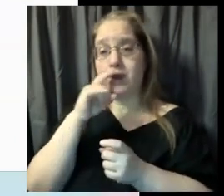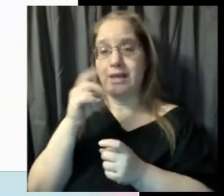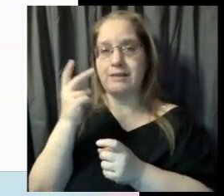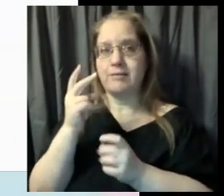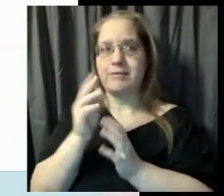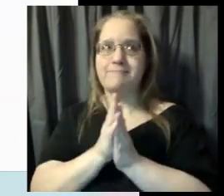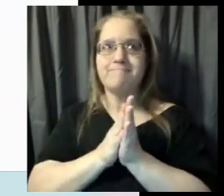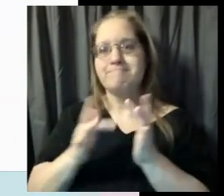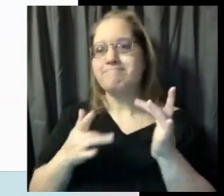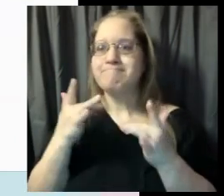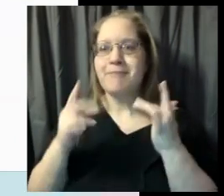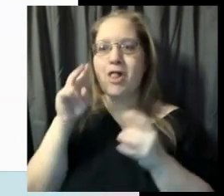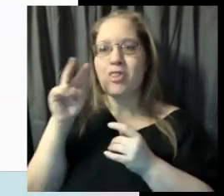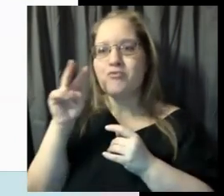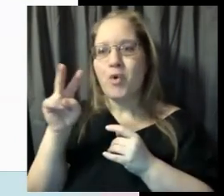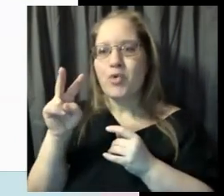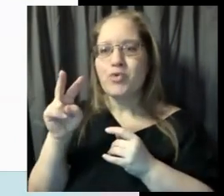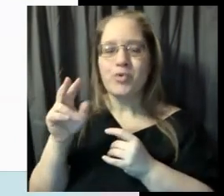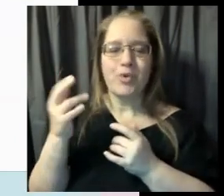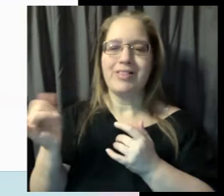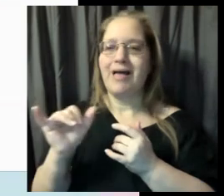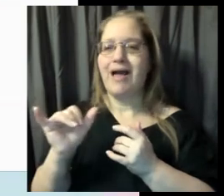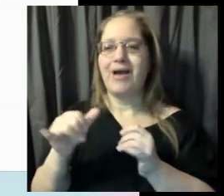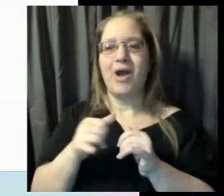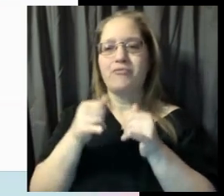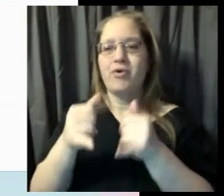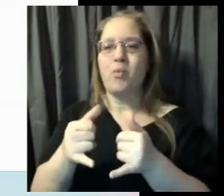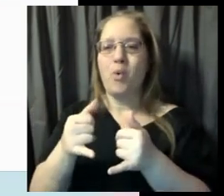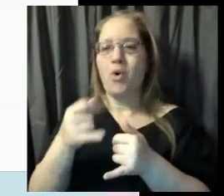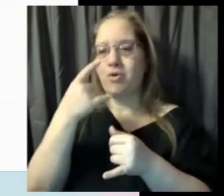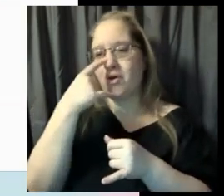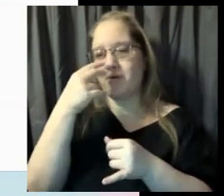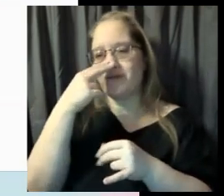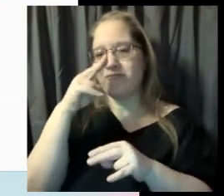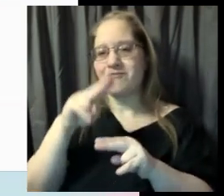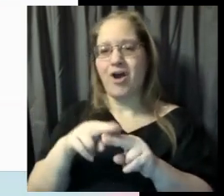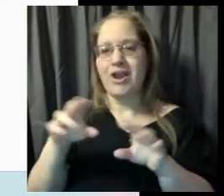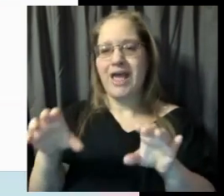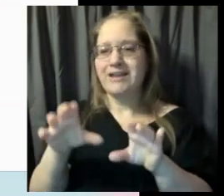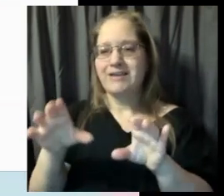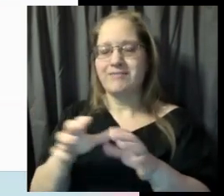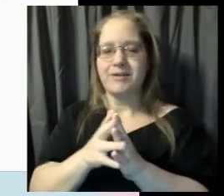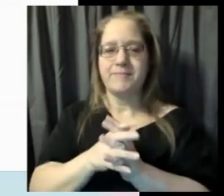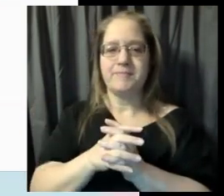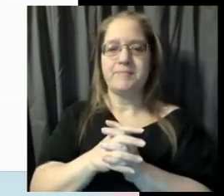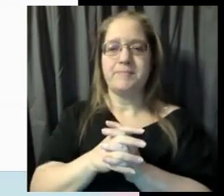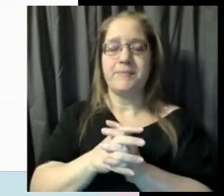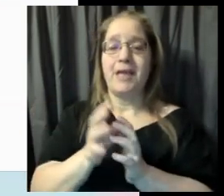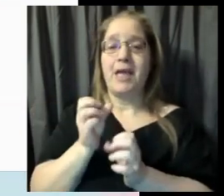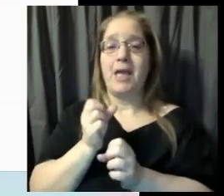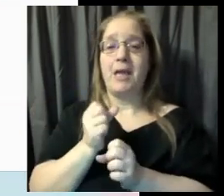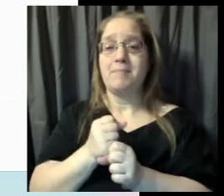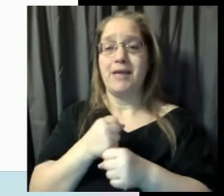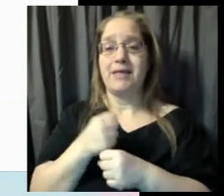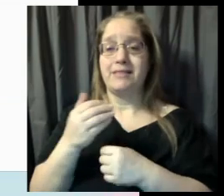to once the task is completed, like a reward or a fun activity. Making the steps more direct and creating a